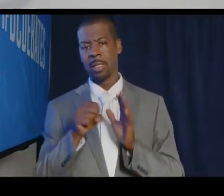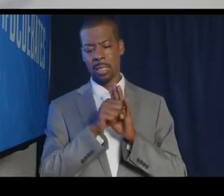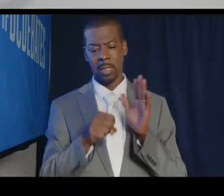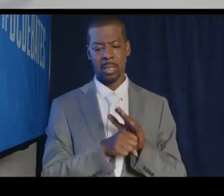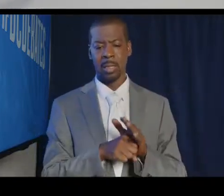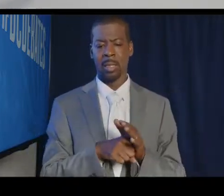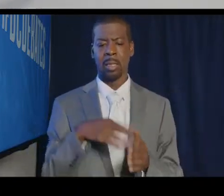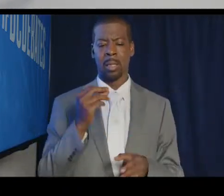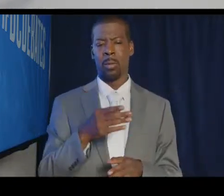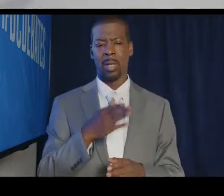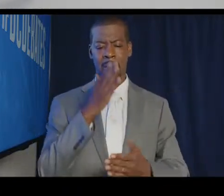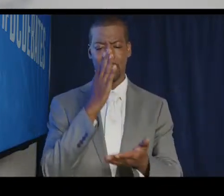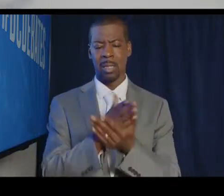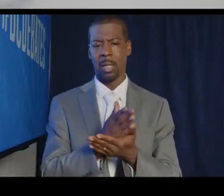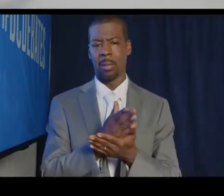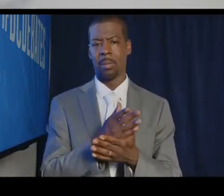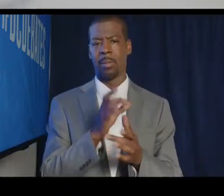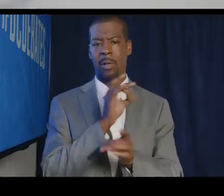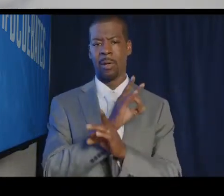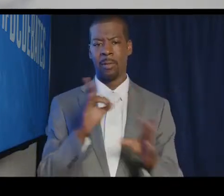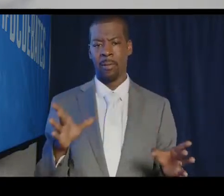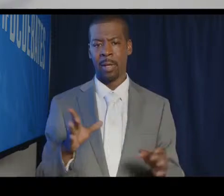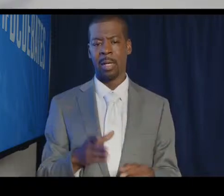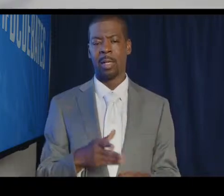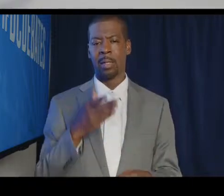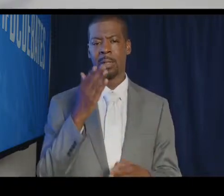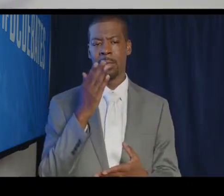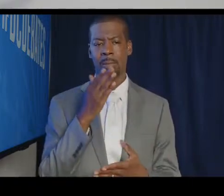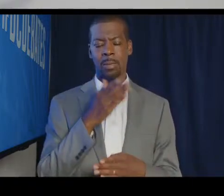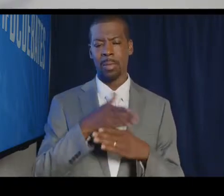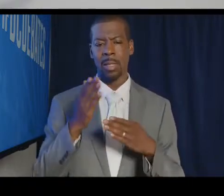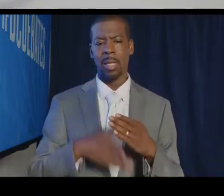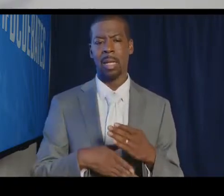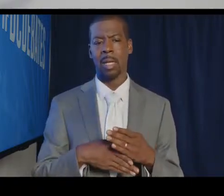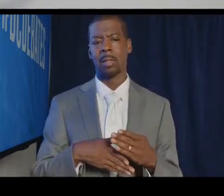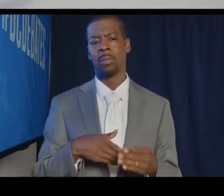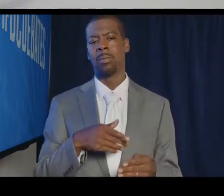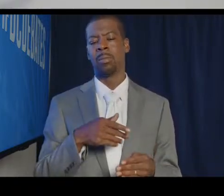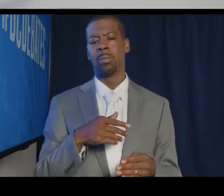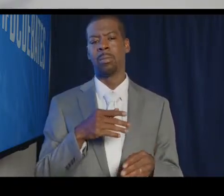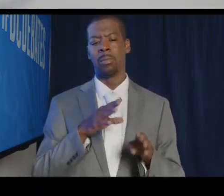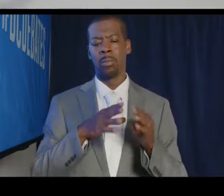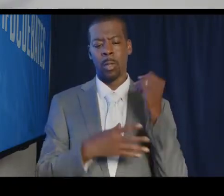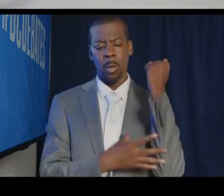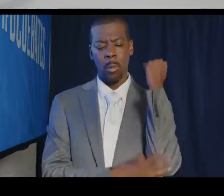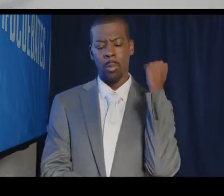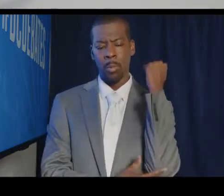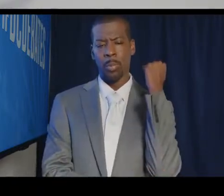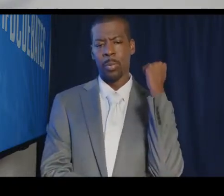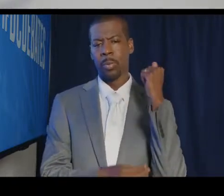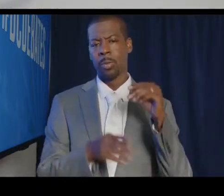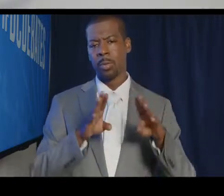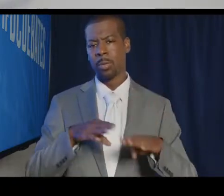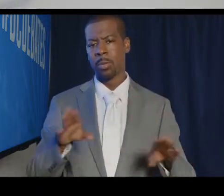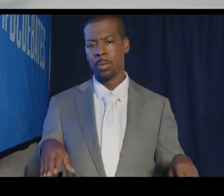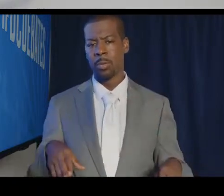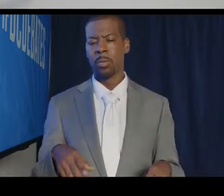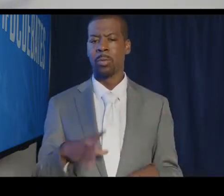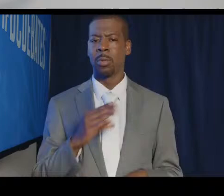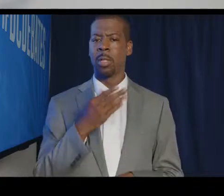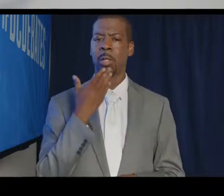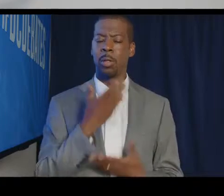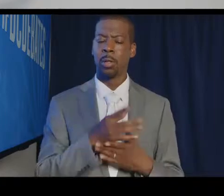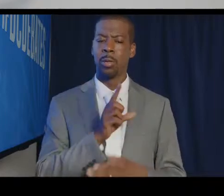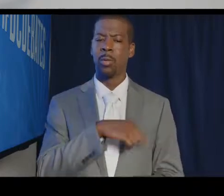violence. We want to talk about ending child poverty and increasing educational opportunities across the lifespan. We want to talk about quality of life for